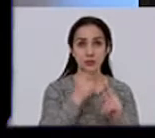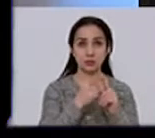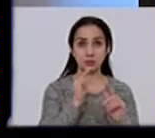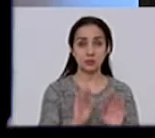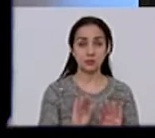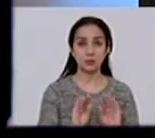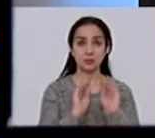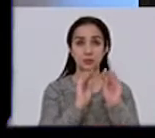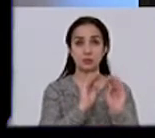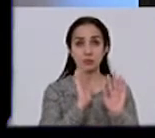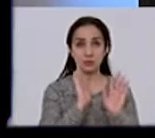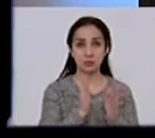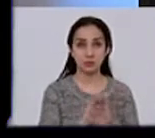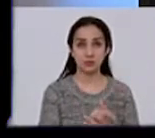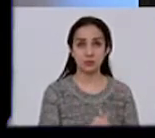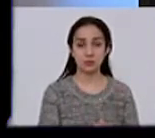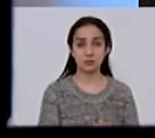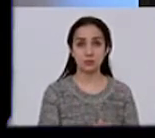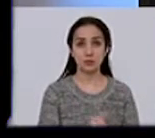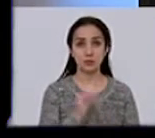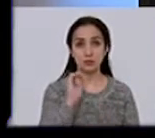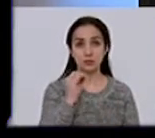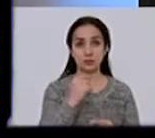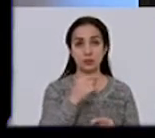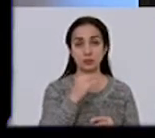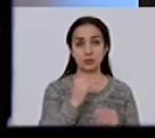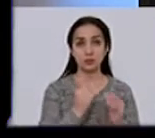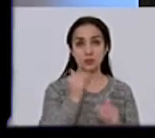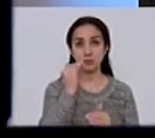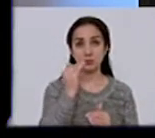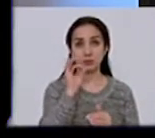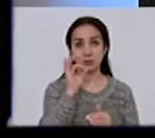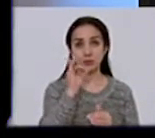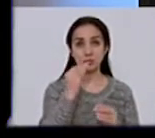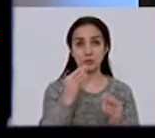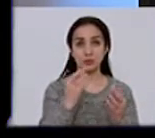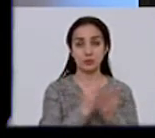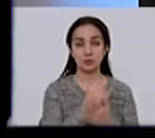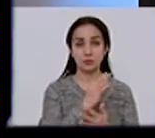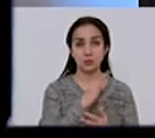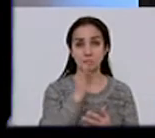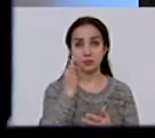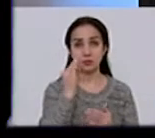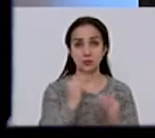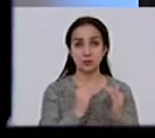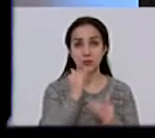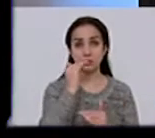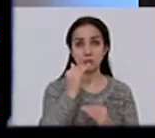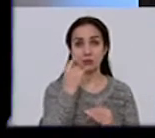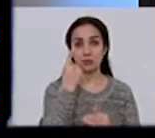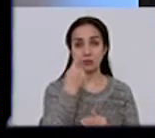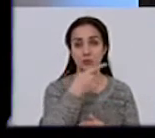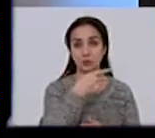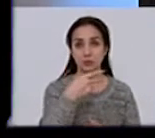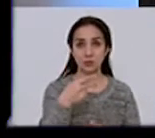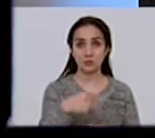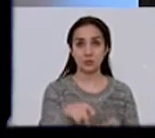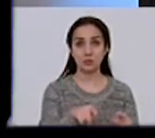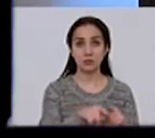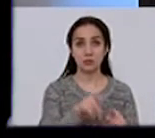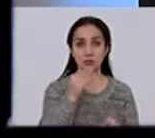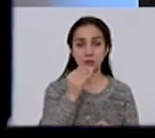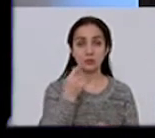o'rniga qo'yadigan bo'lsak, y darajasida 0 hosil bo'ldi. Har qanday sonning 0-inchi darajasi 1 ga teng.